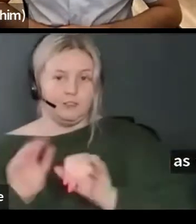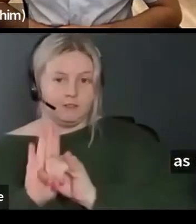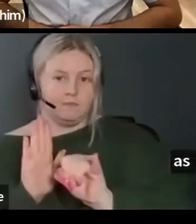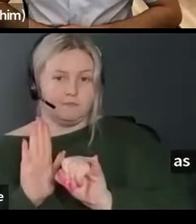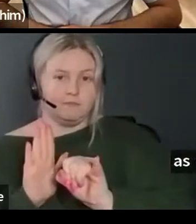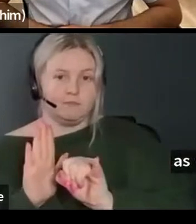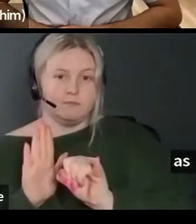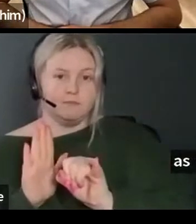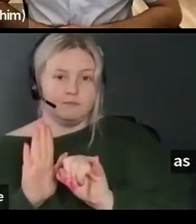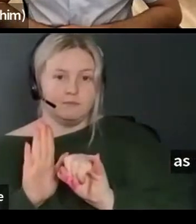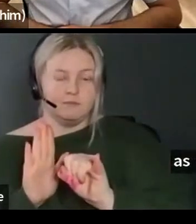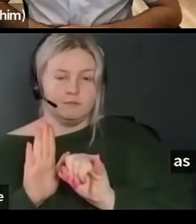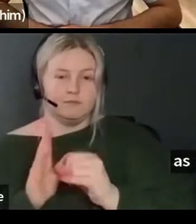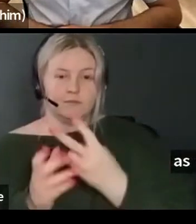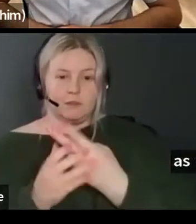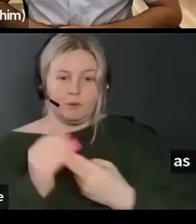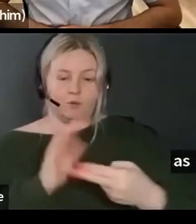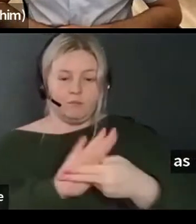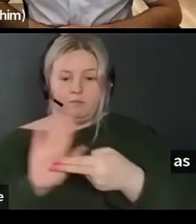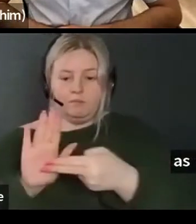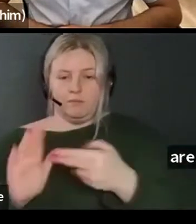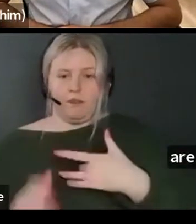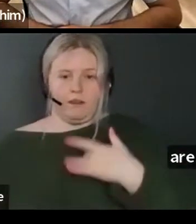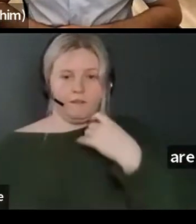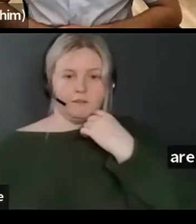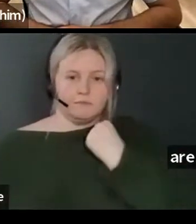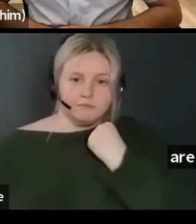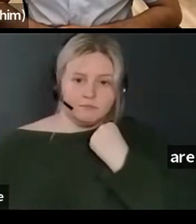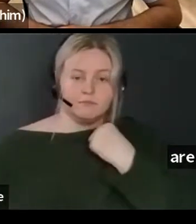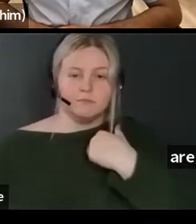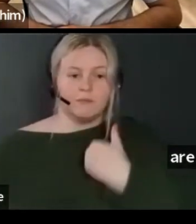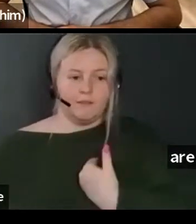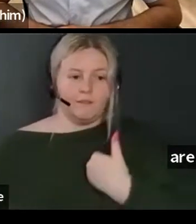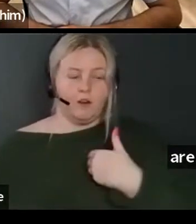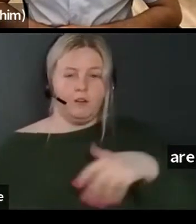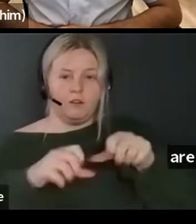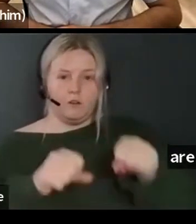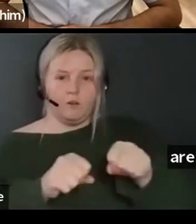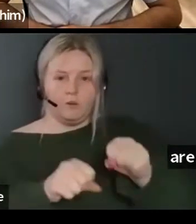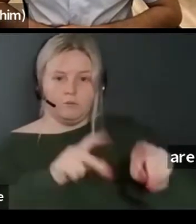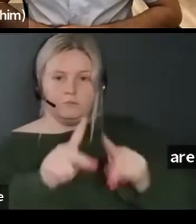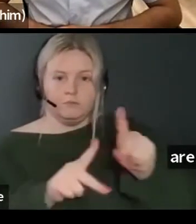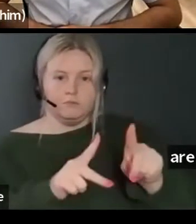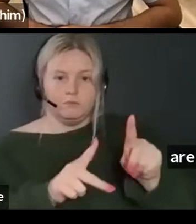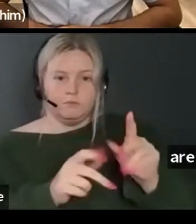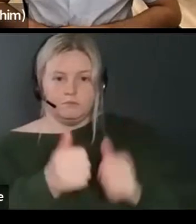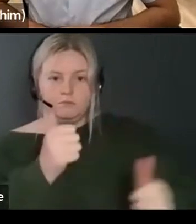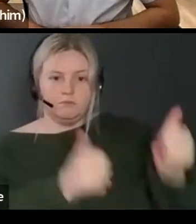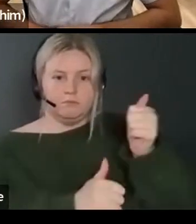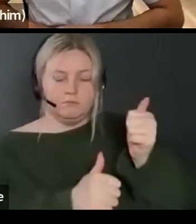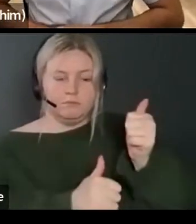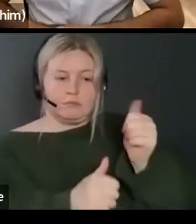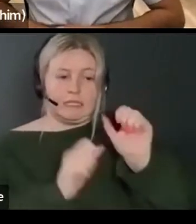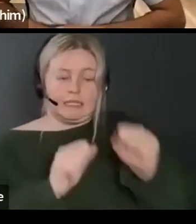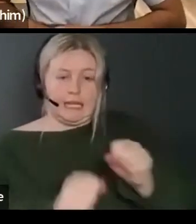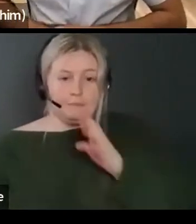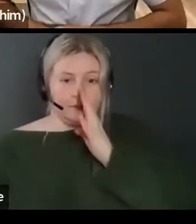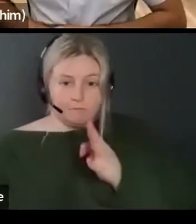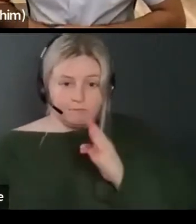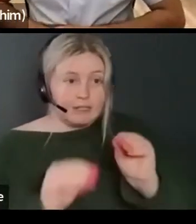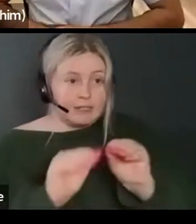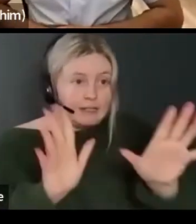been considered points of shame by the colonial forces around me, either directly or kind of implied.